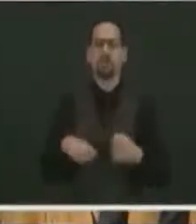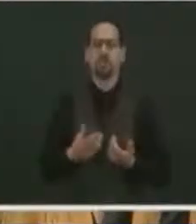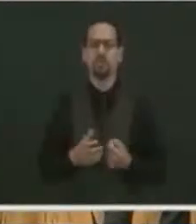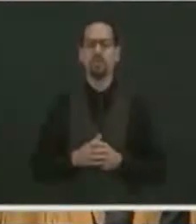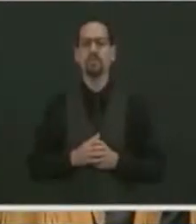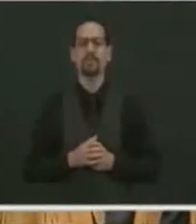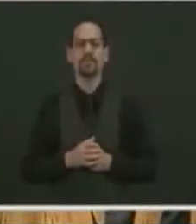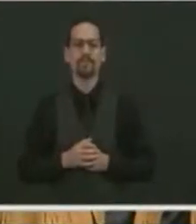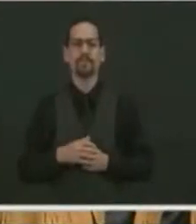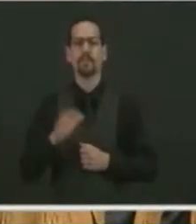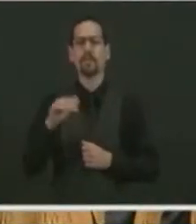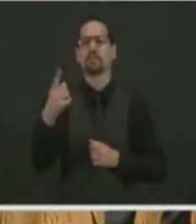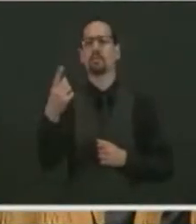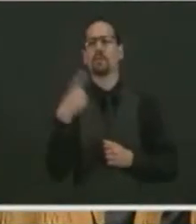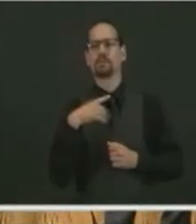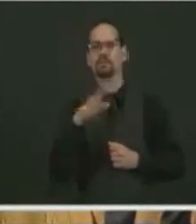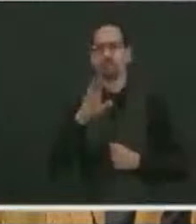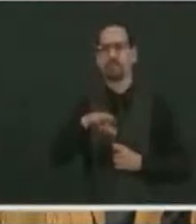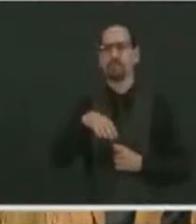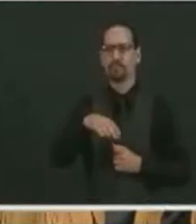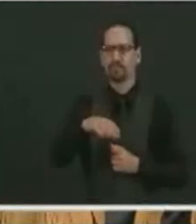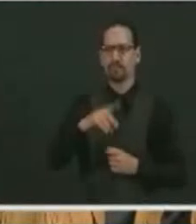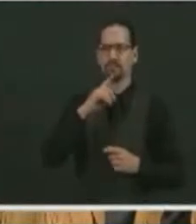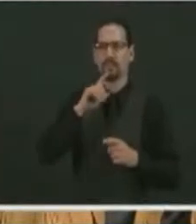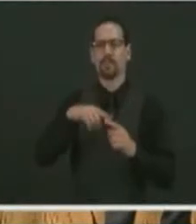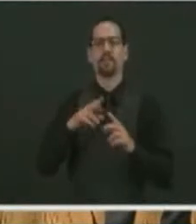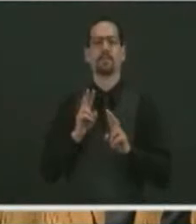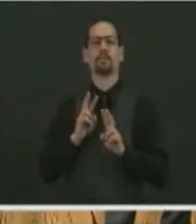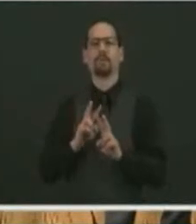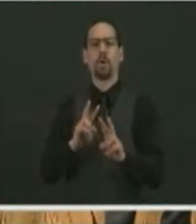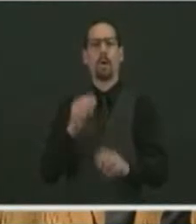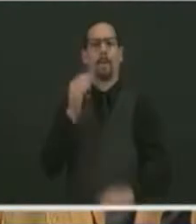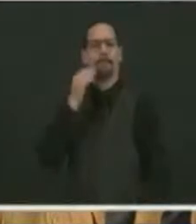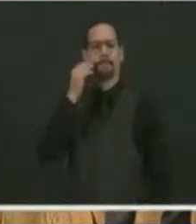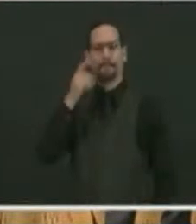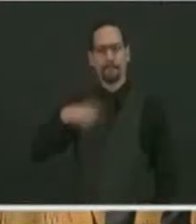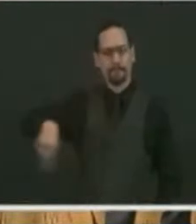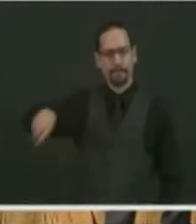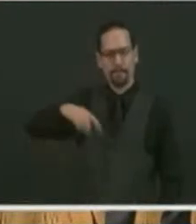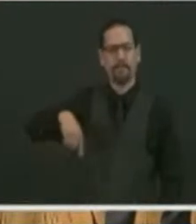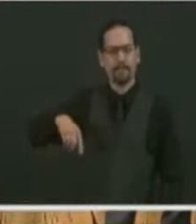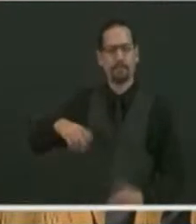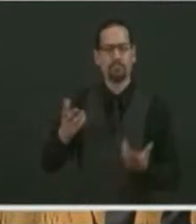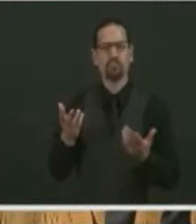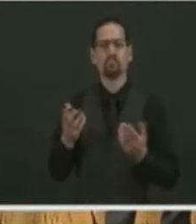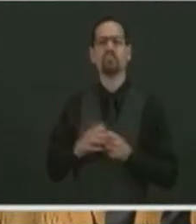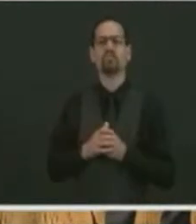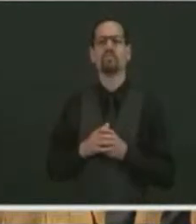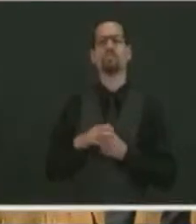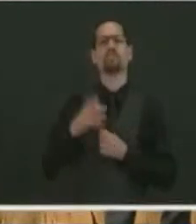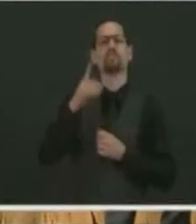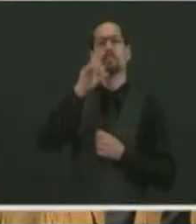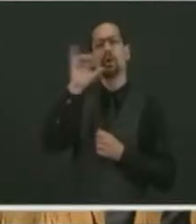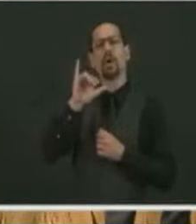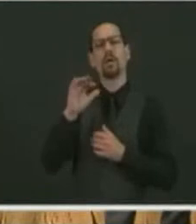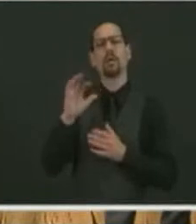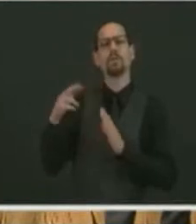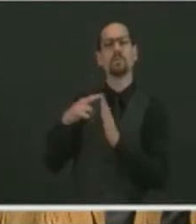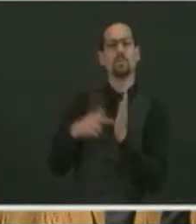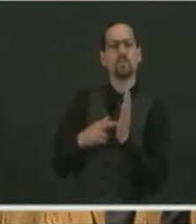homes as far as funerals, wakes? How is that start to change in phase 2 or into phase 3?